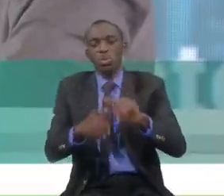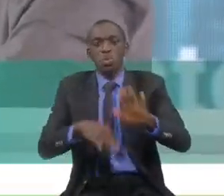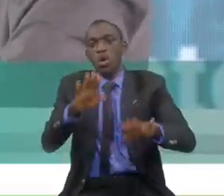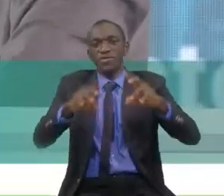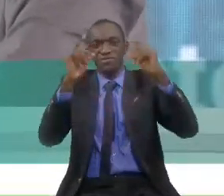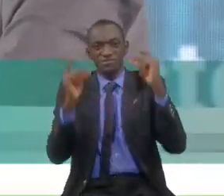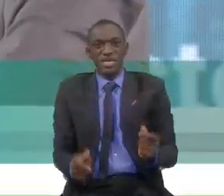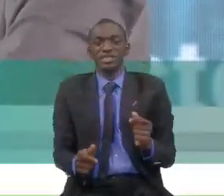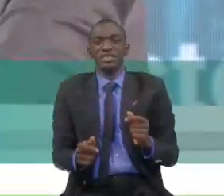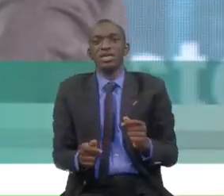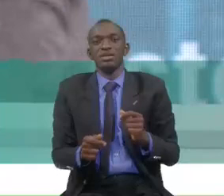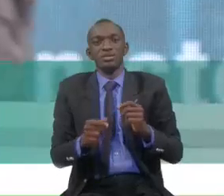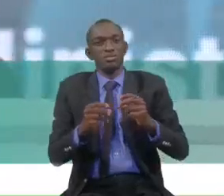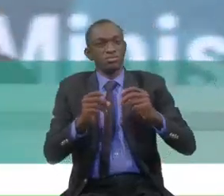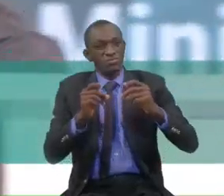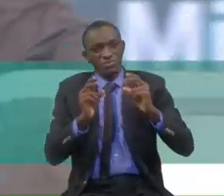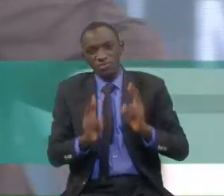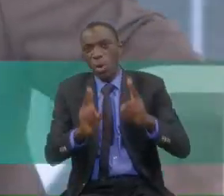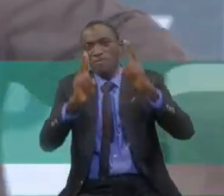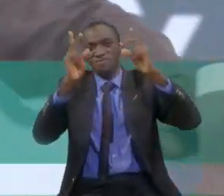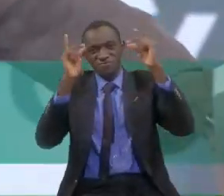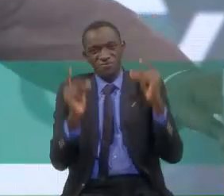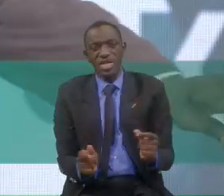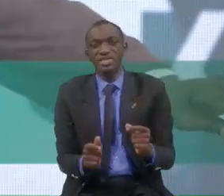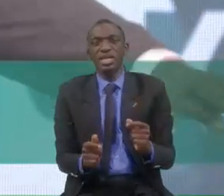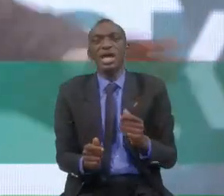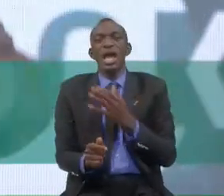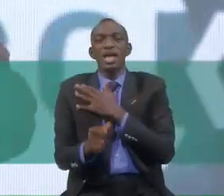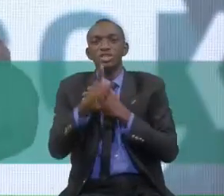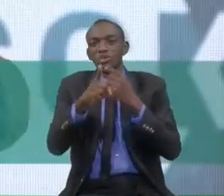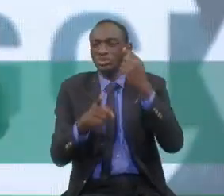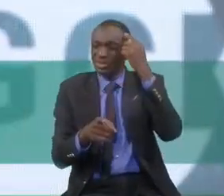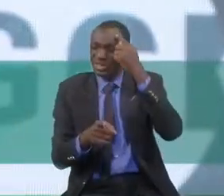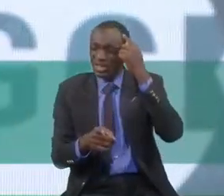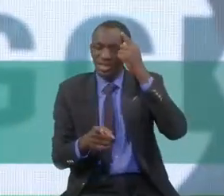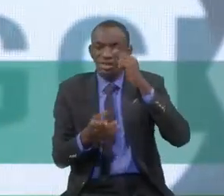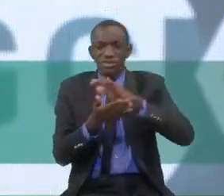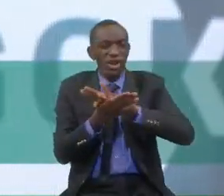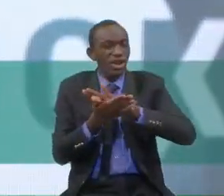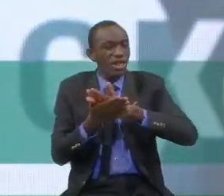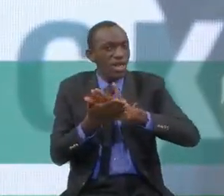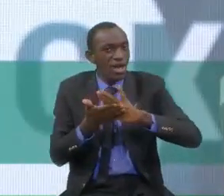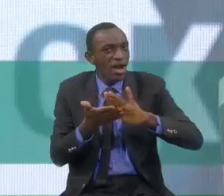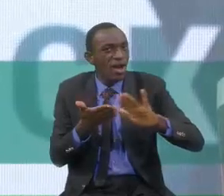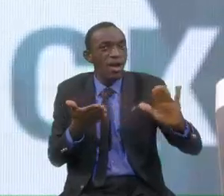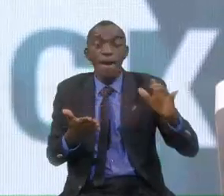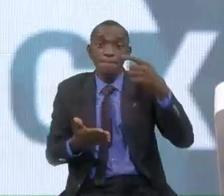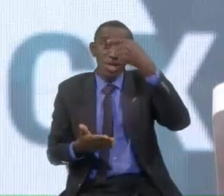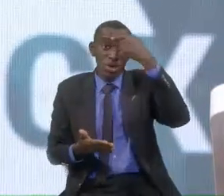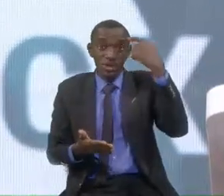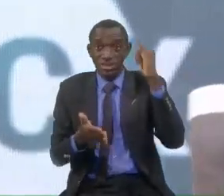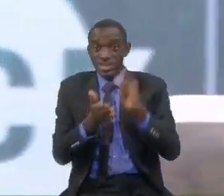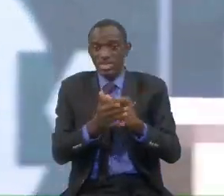speak faster, and think clearer because that spirit